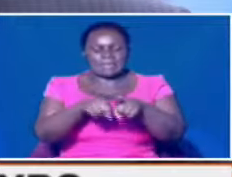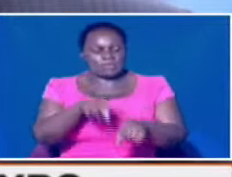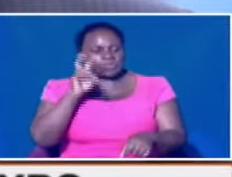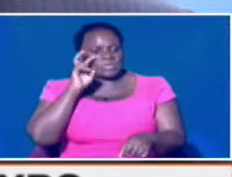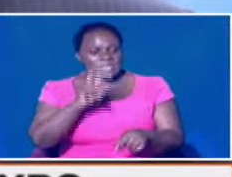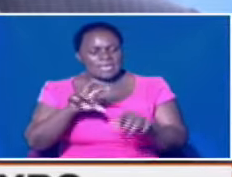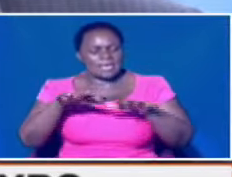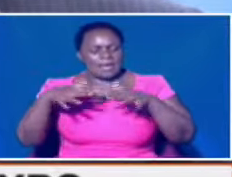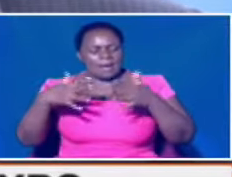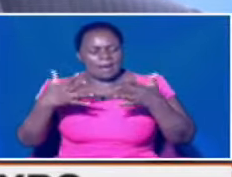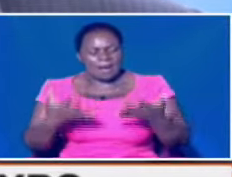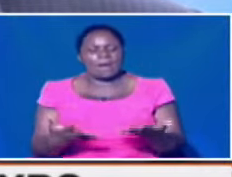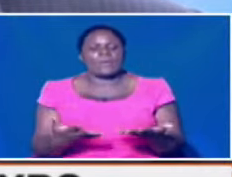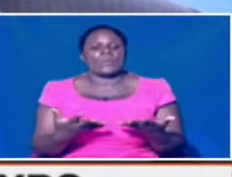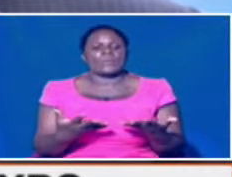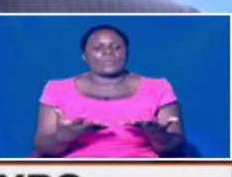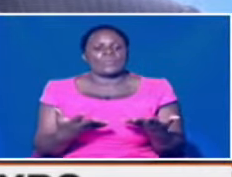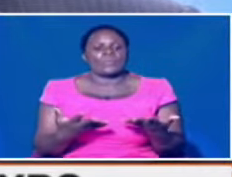at